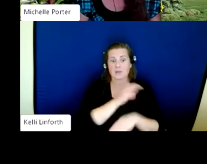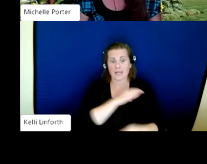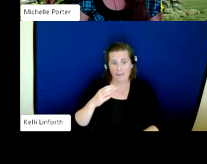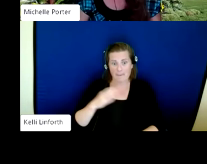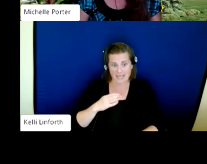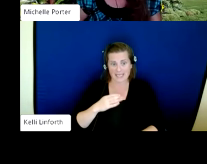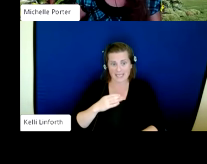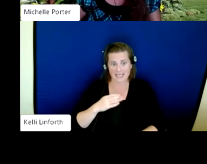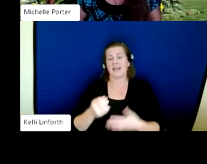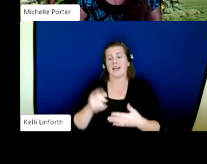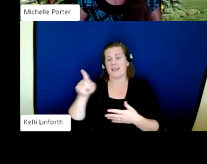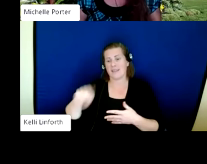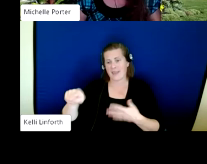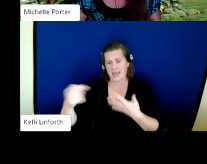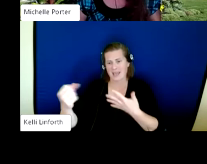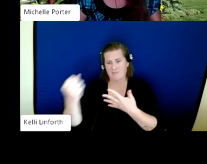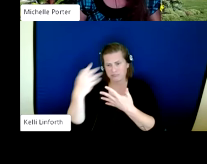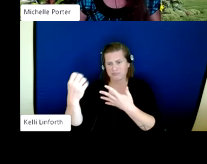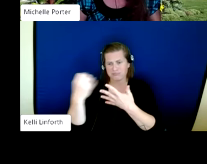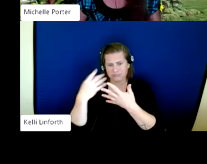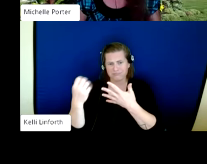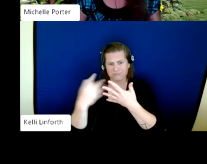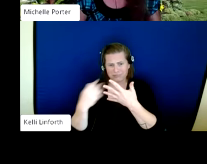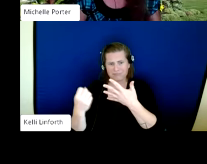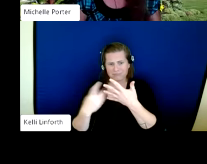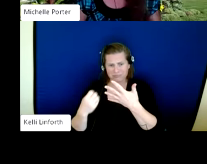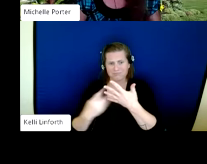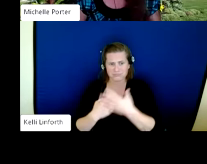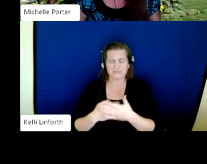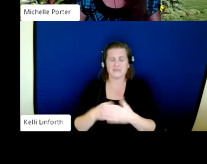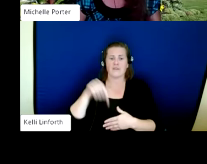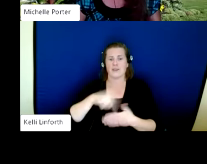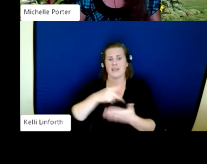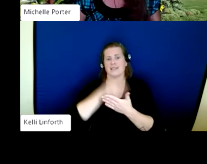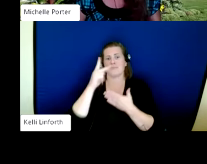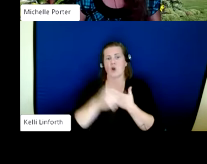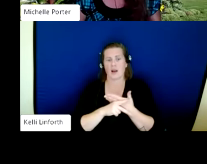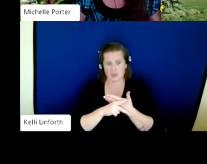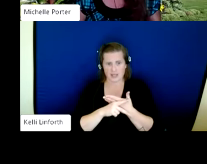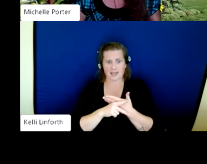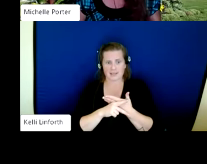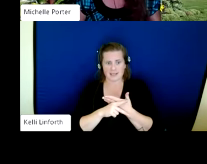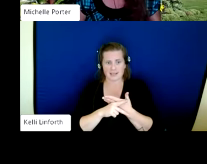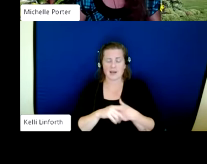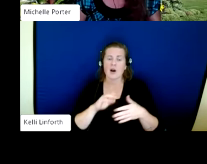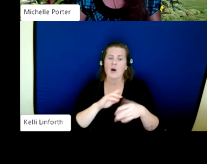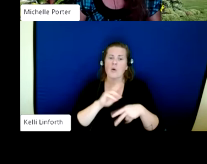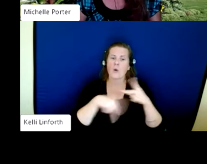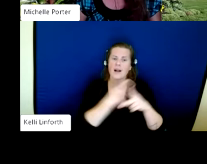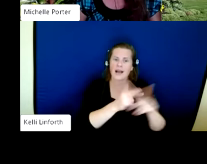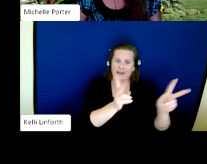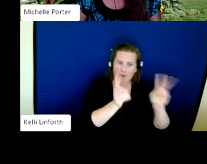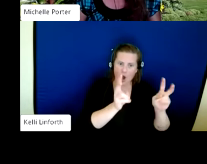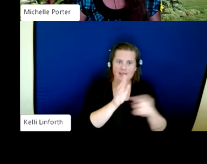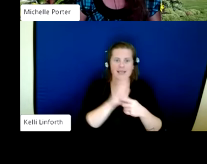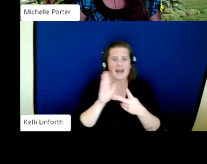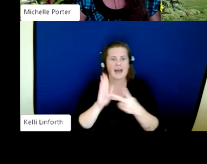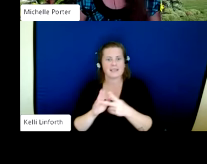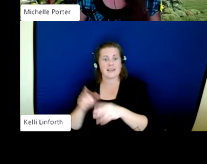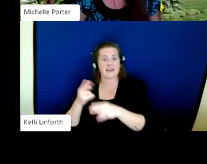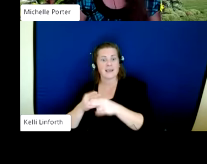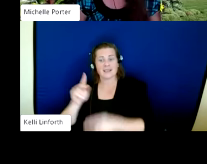input along the way on this project in terms of what kind of content would be, what the title of the